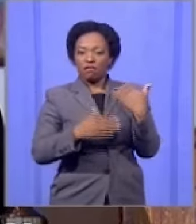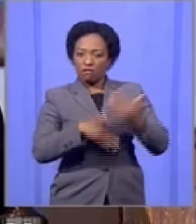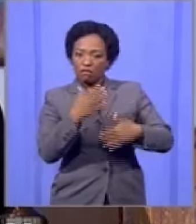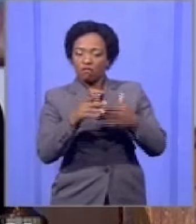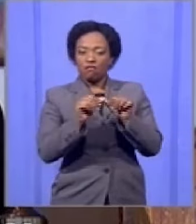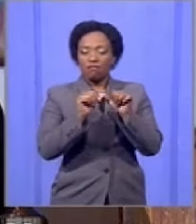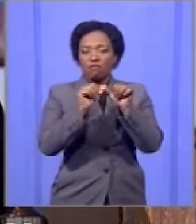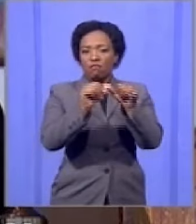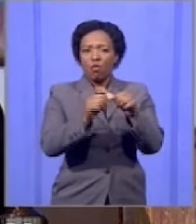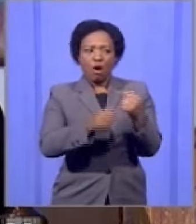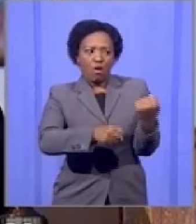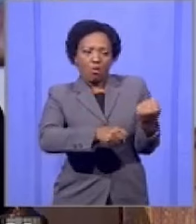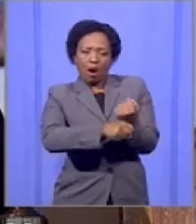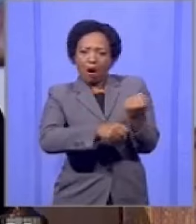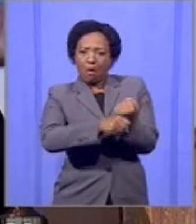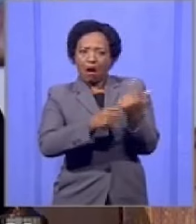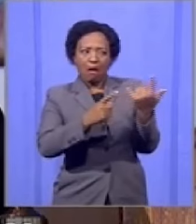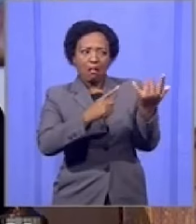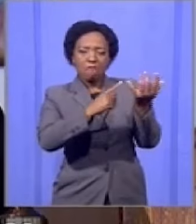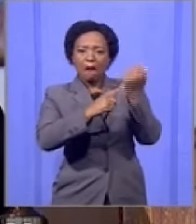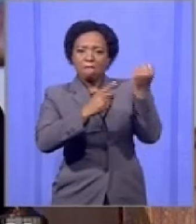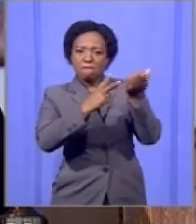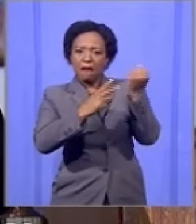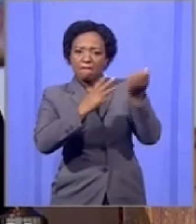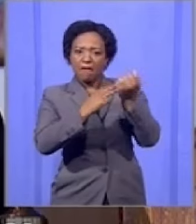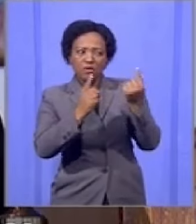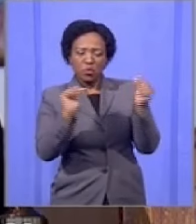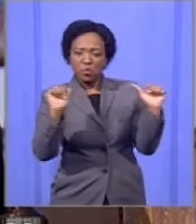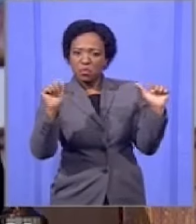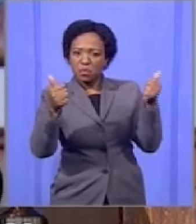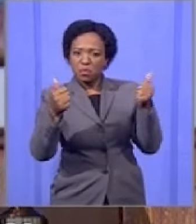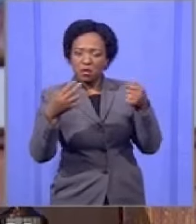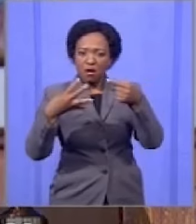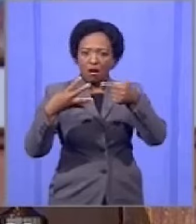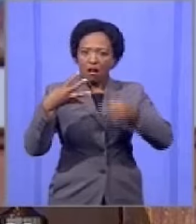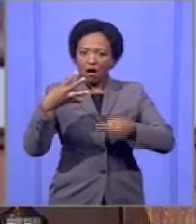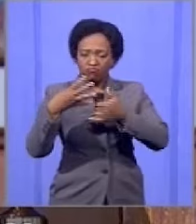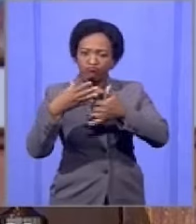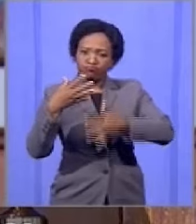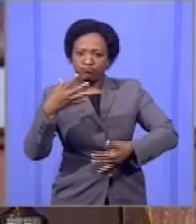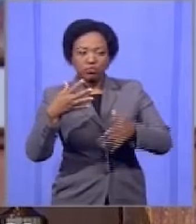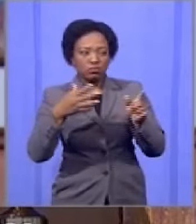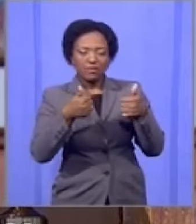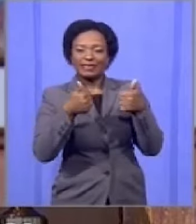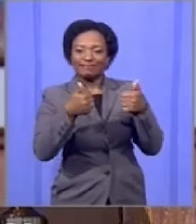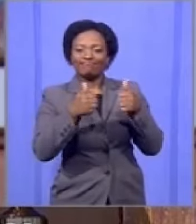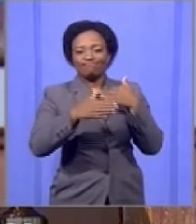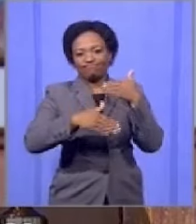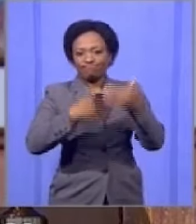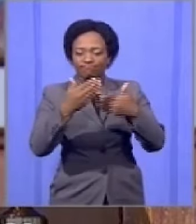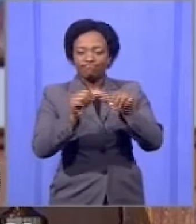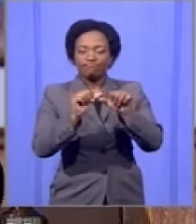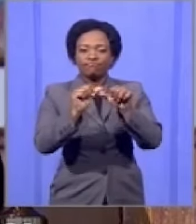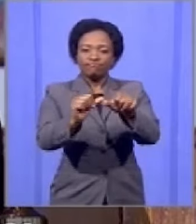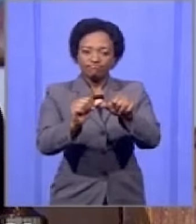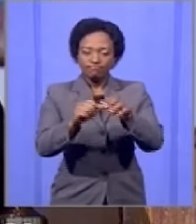misebenzi emihle awenzayo. That the government should continue doing the good work that is doing. ukuthi